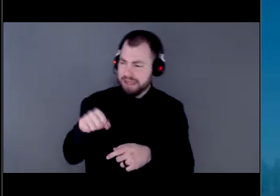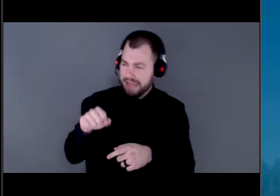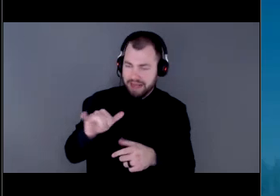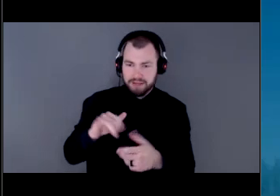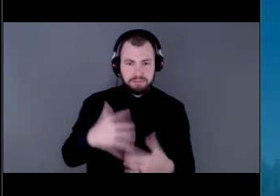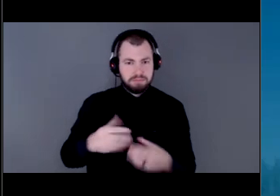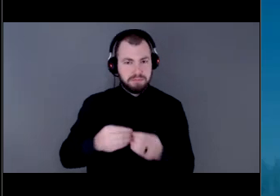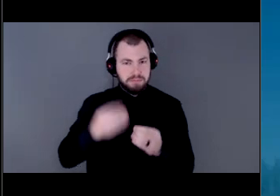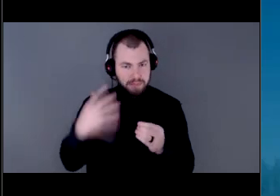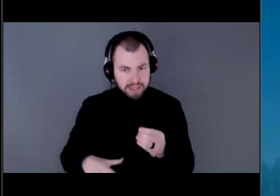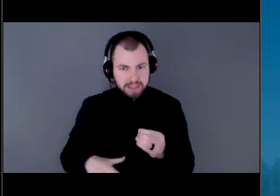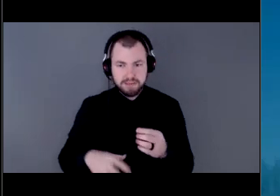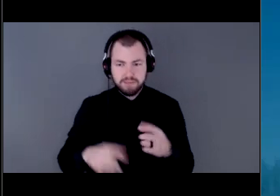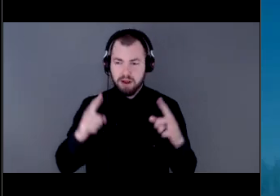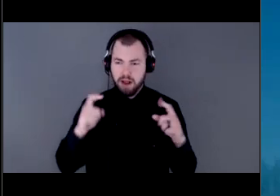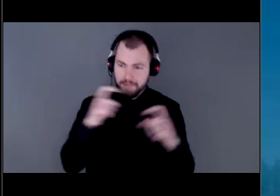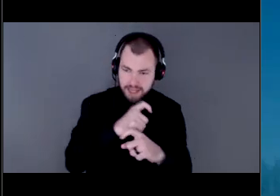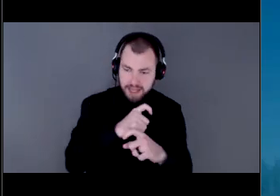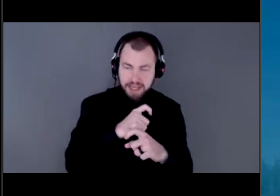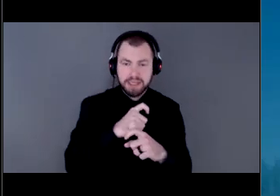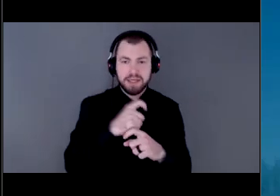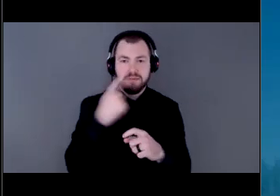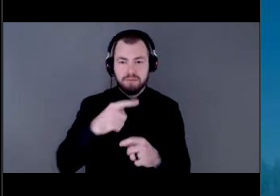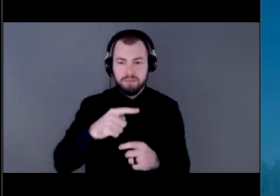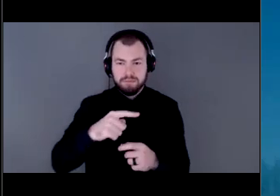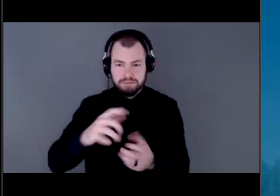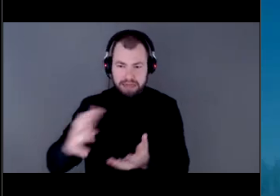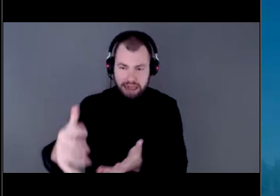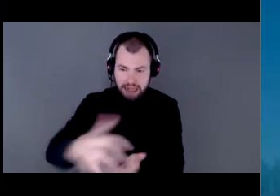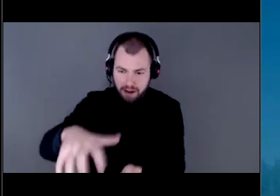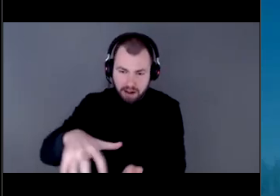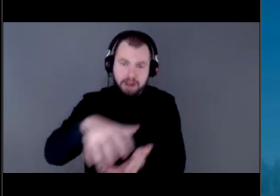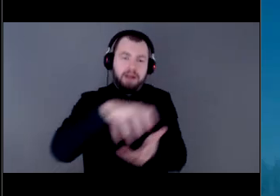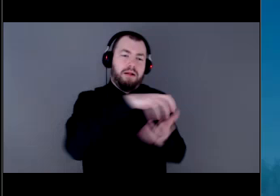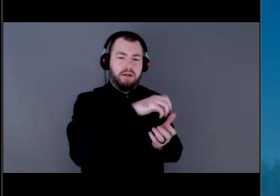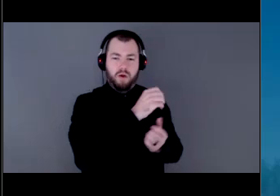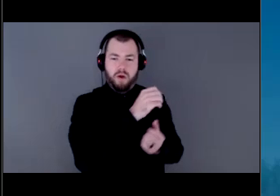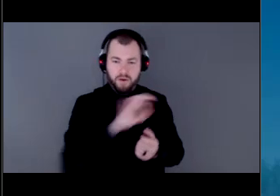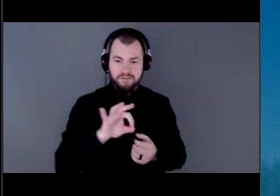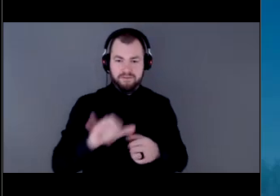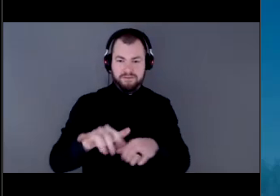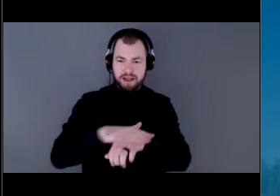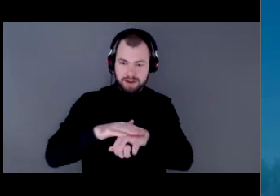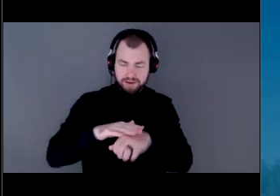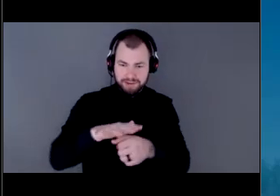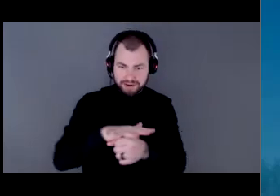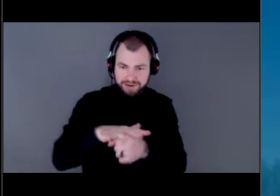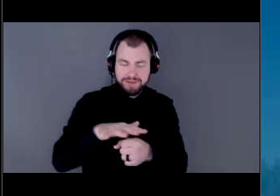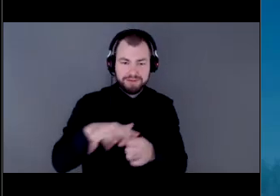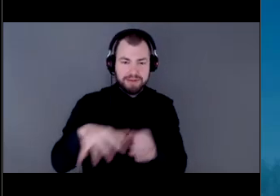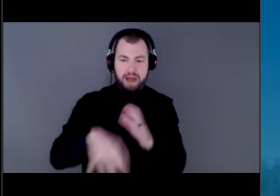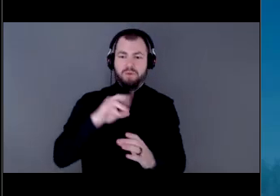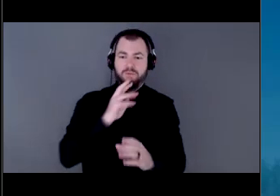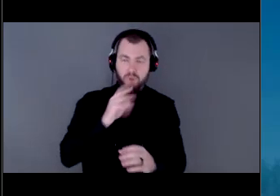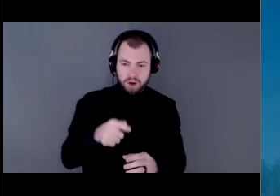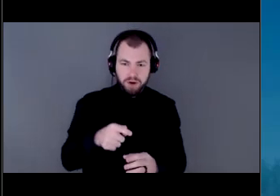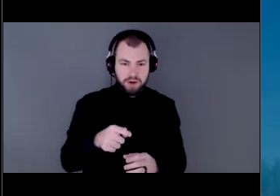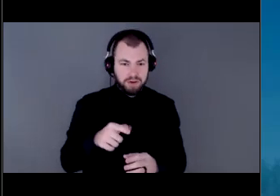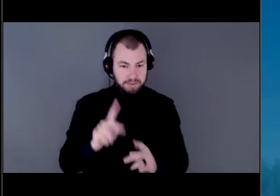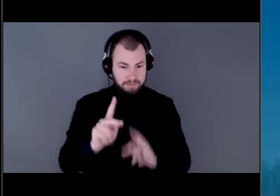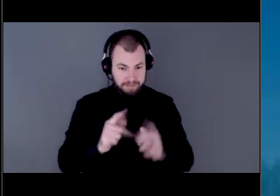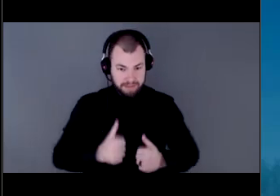it's complicated to haul these things off of these shoreline areas, out of the water, sparsely populated, and then we have